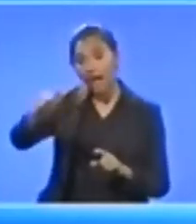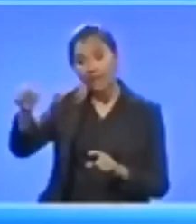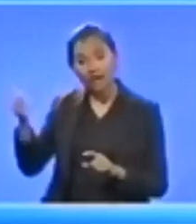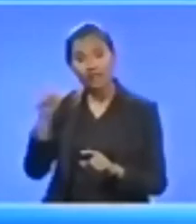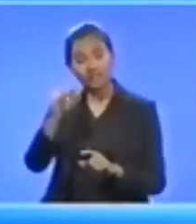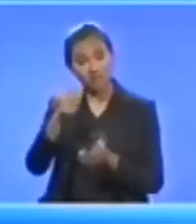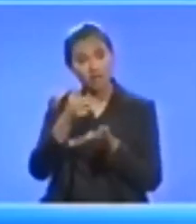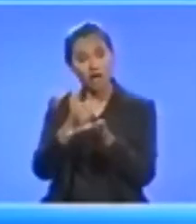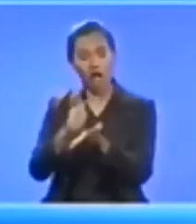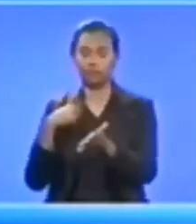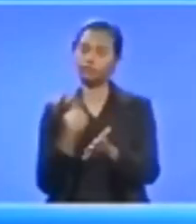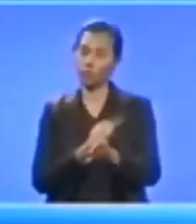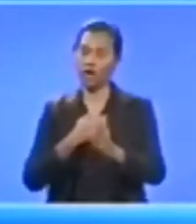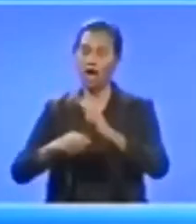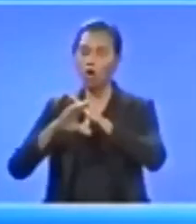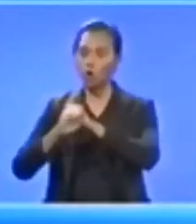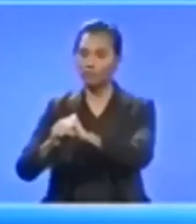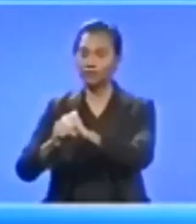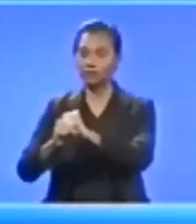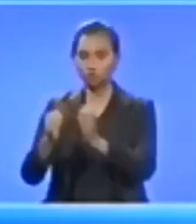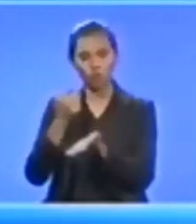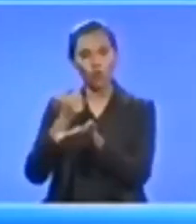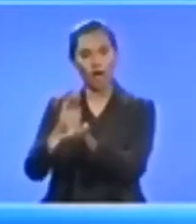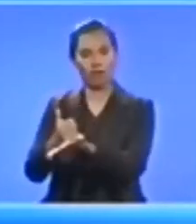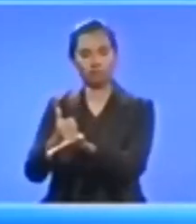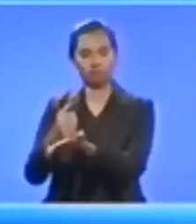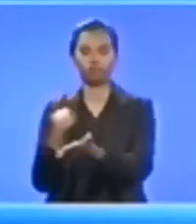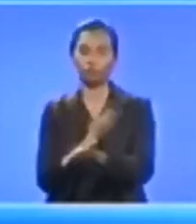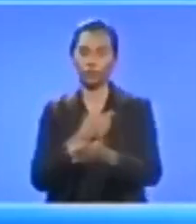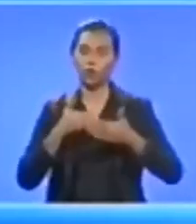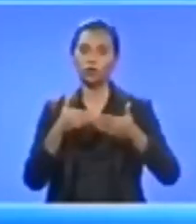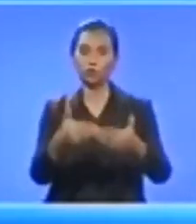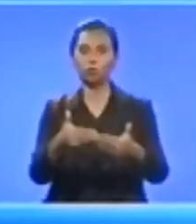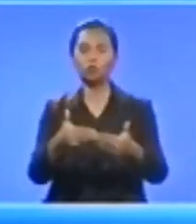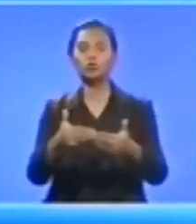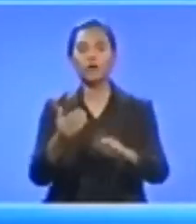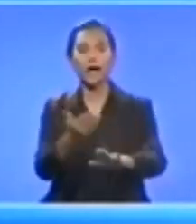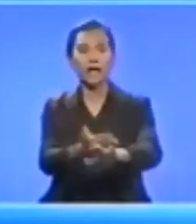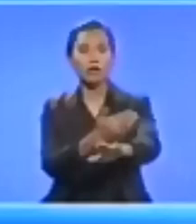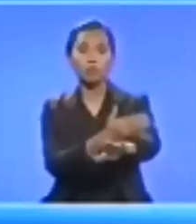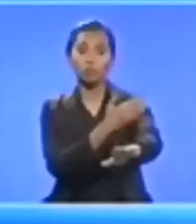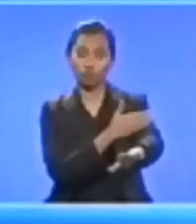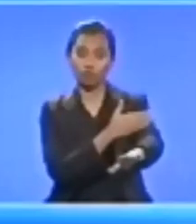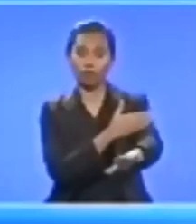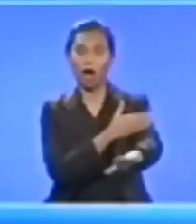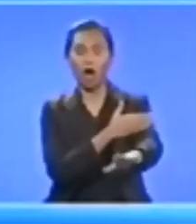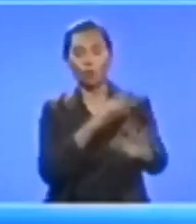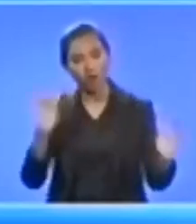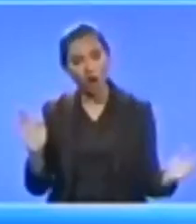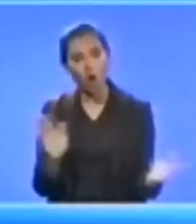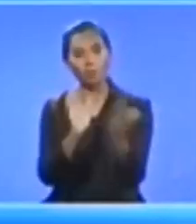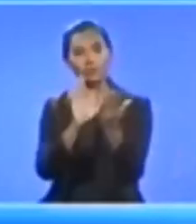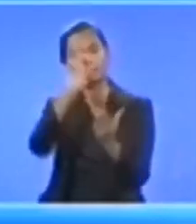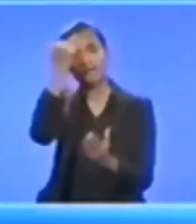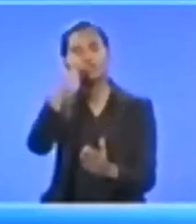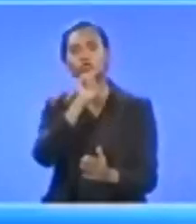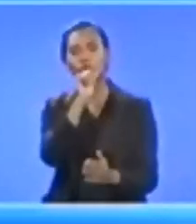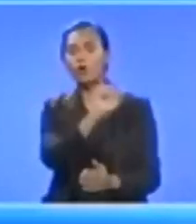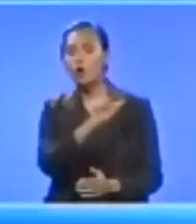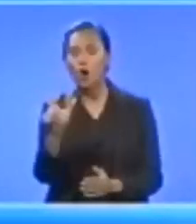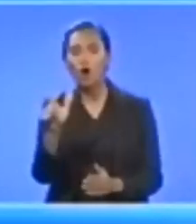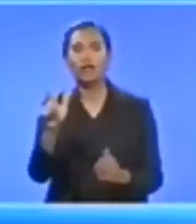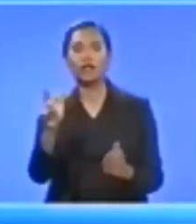them. We will continue to improve our approaches, for not all are able to access the